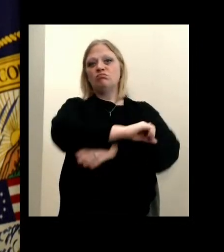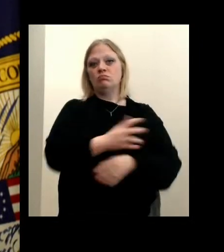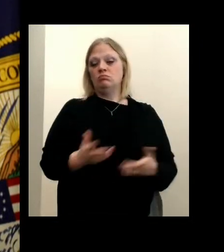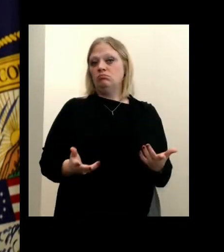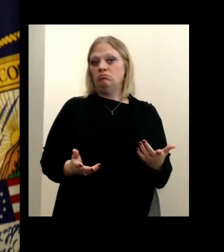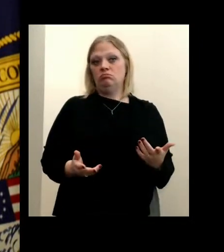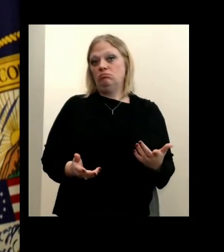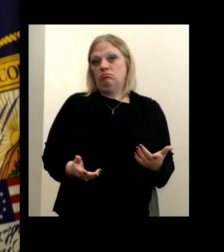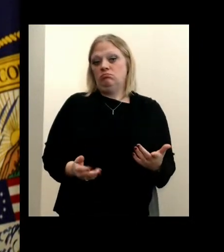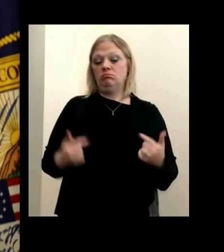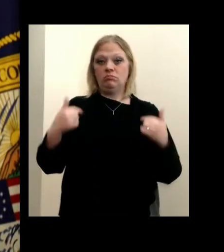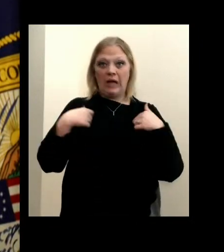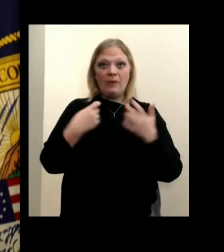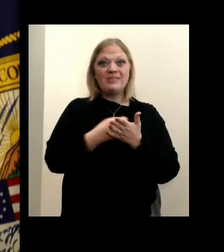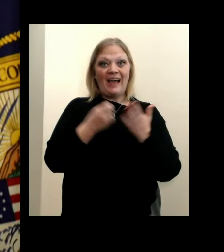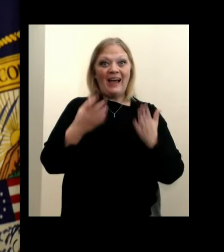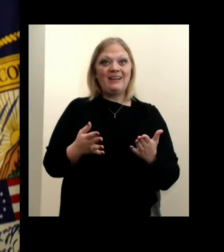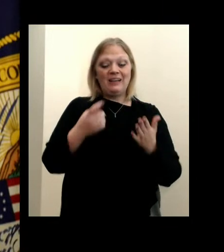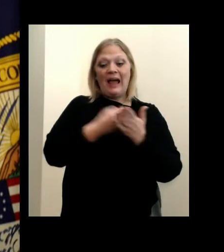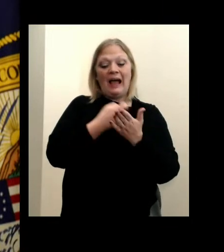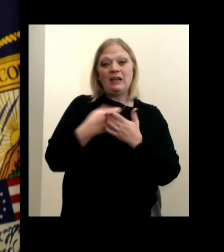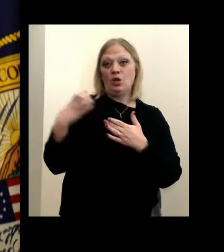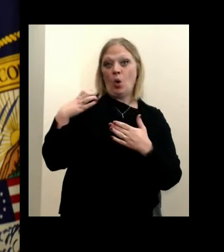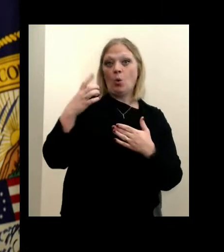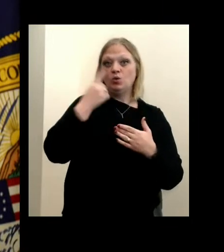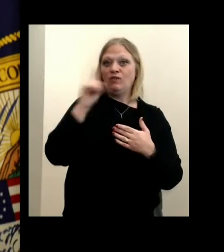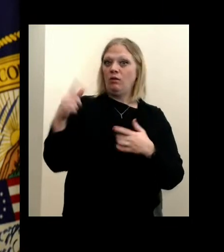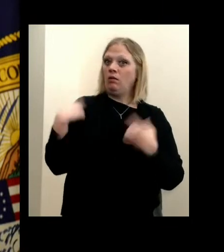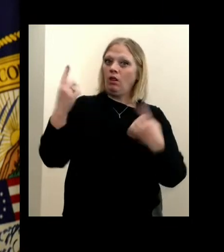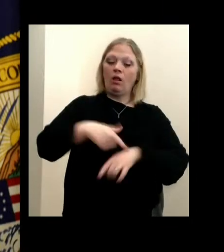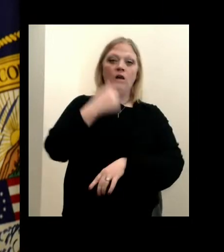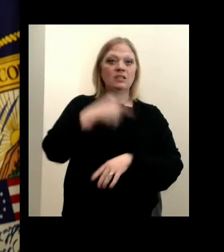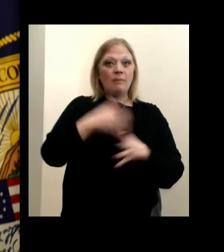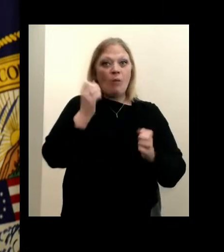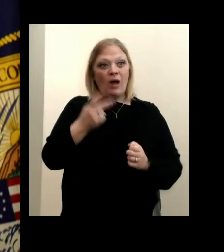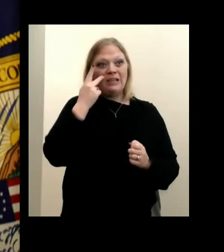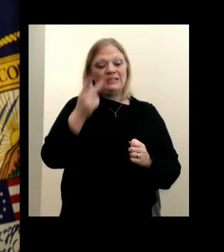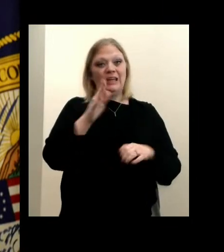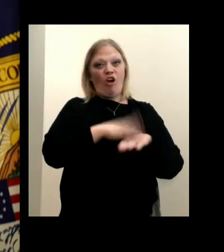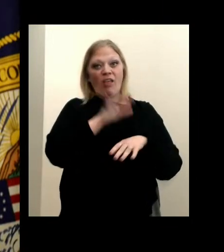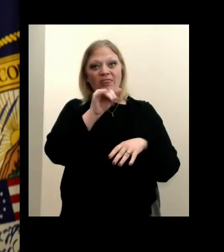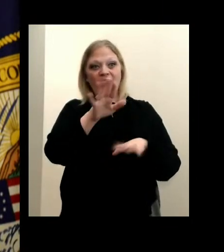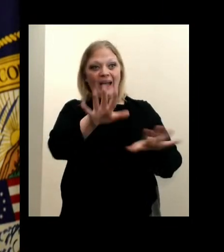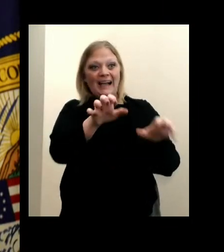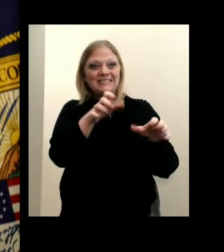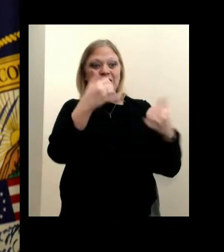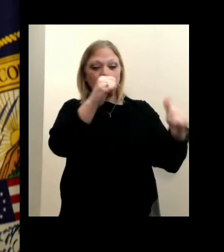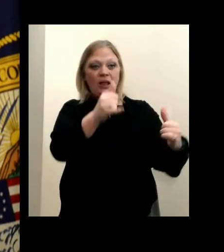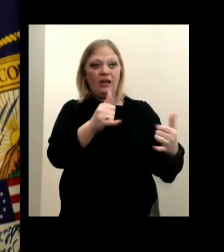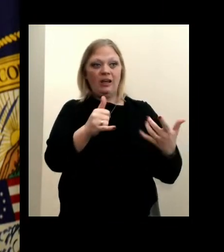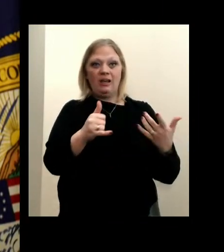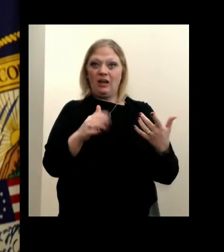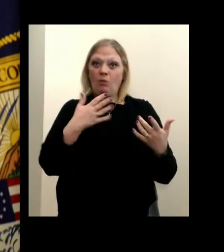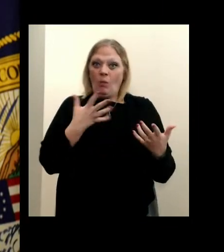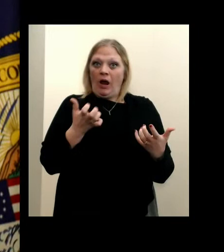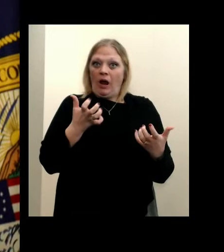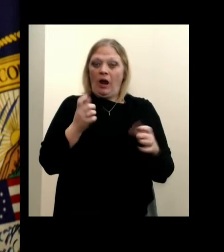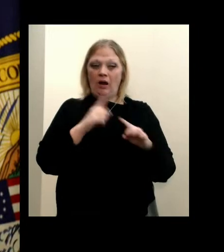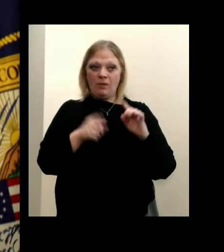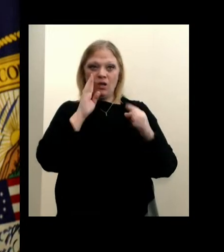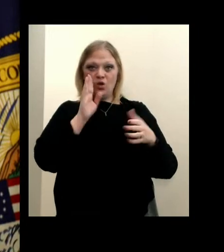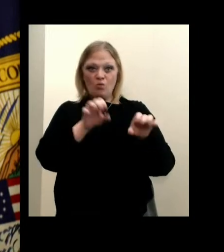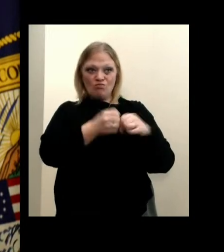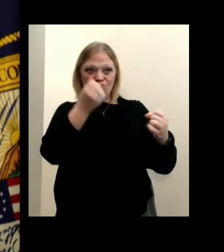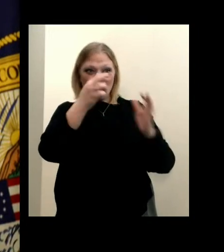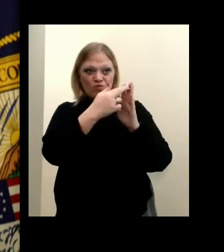I was a hockey coach for a long time, and I want to see people on the ice. I want to see them playing. But if we find out that they're violating the rules and we